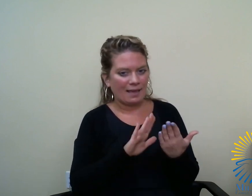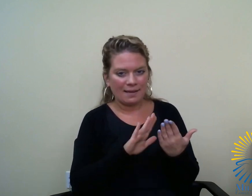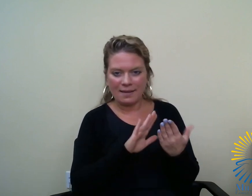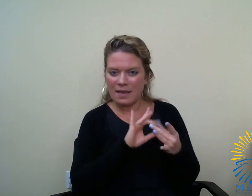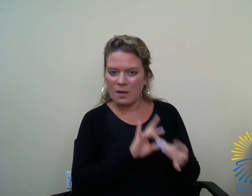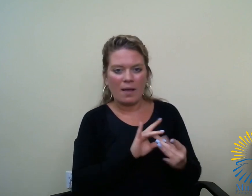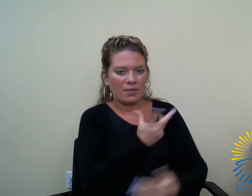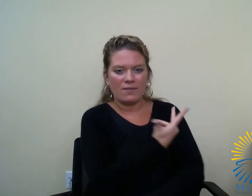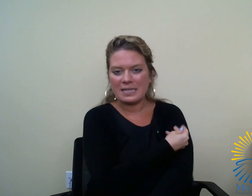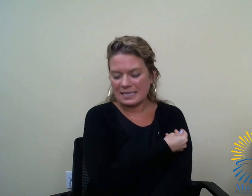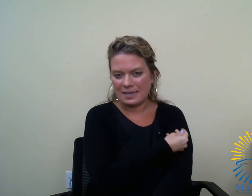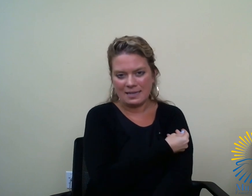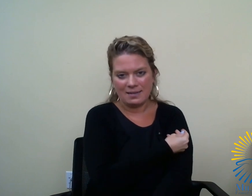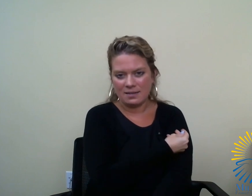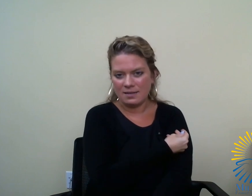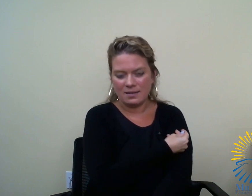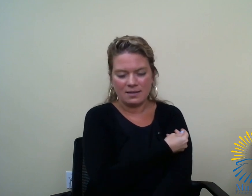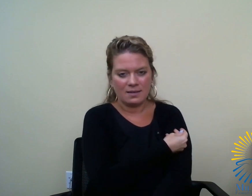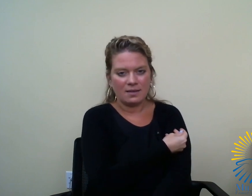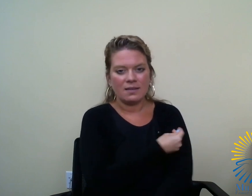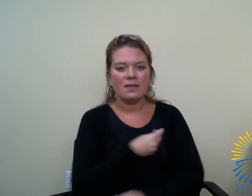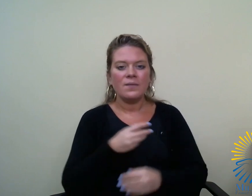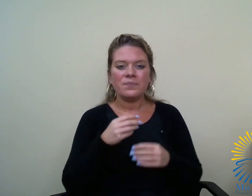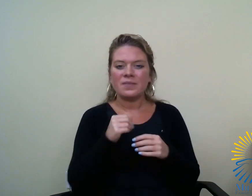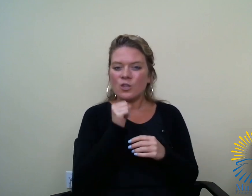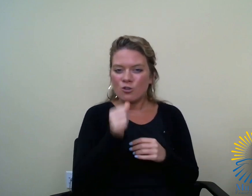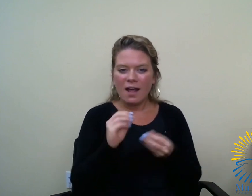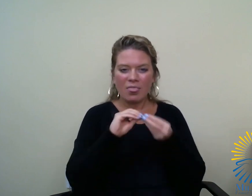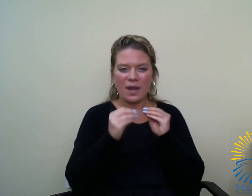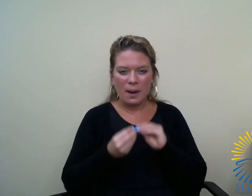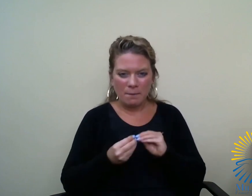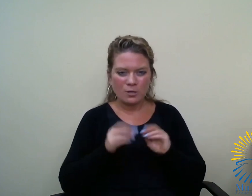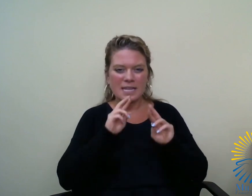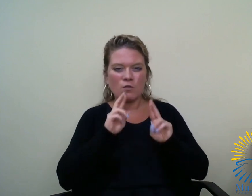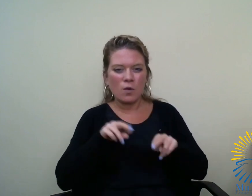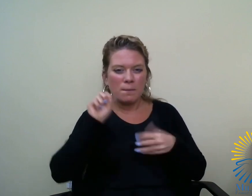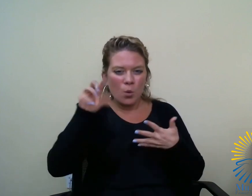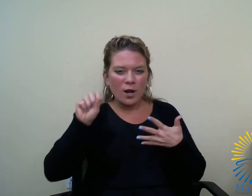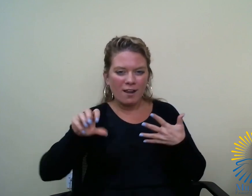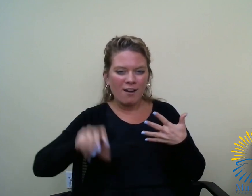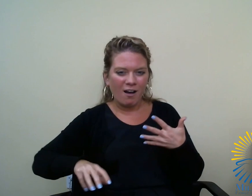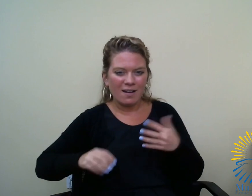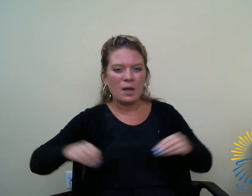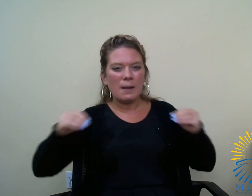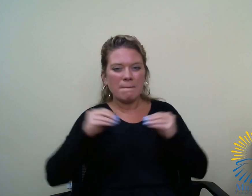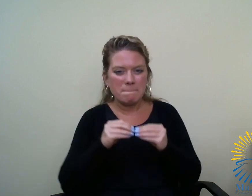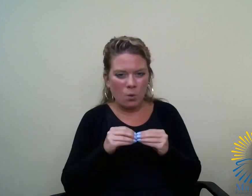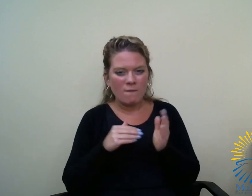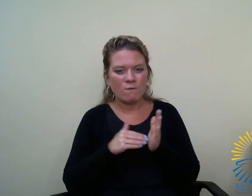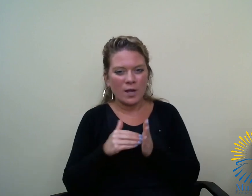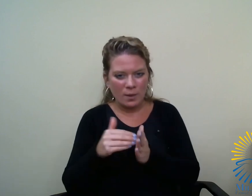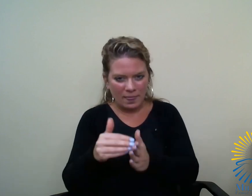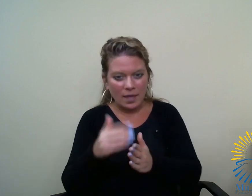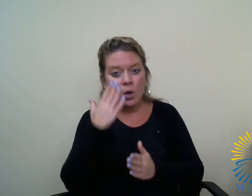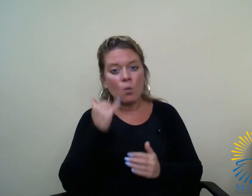the vaccine. These aren't the numbers that are reported on more frequently, because